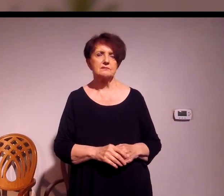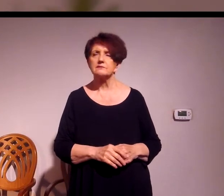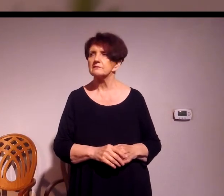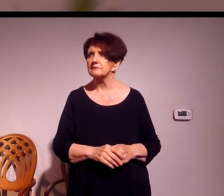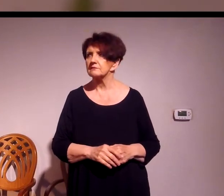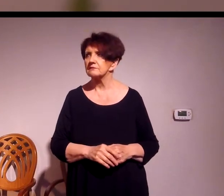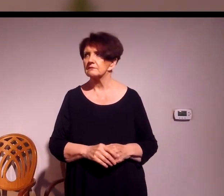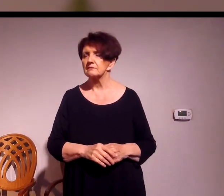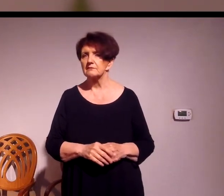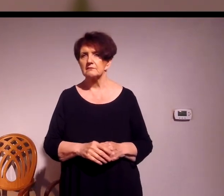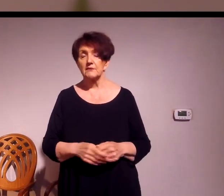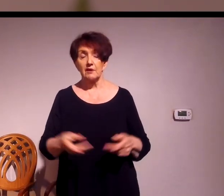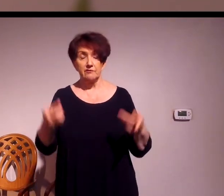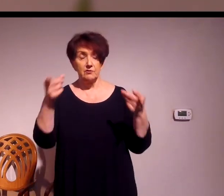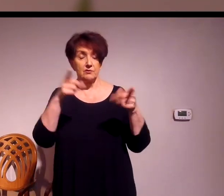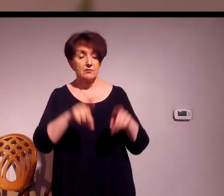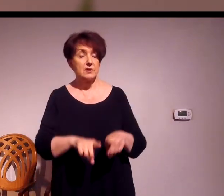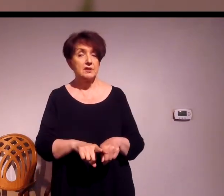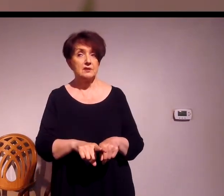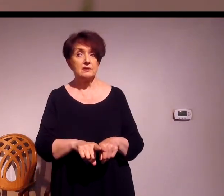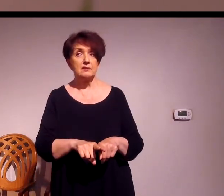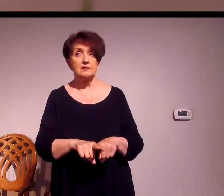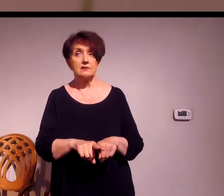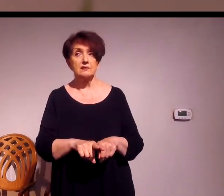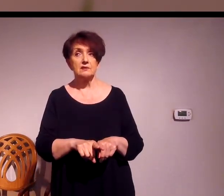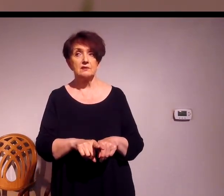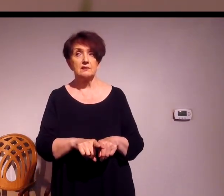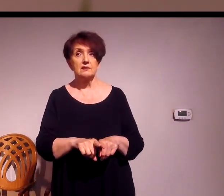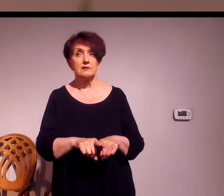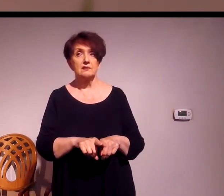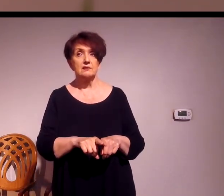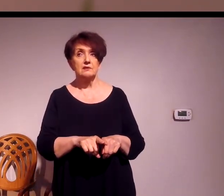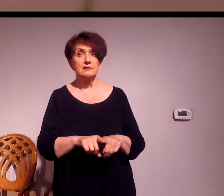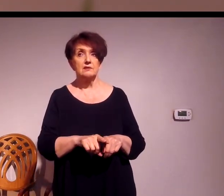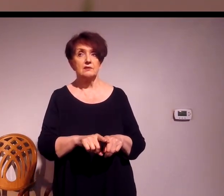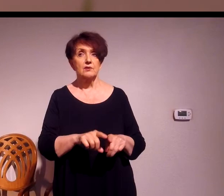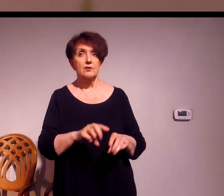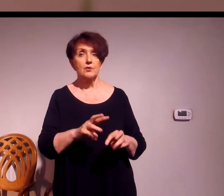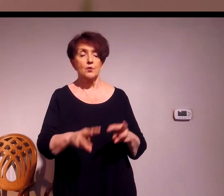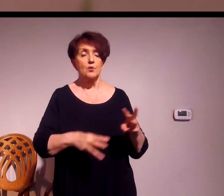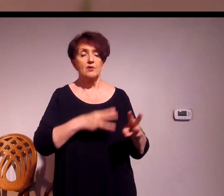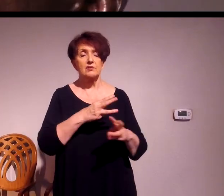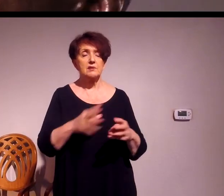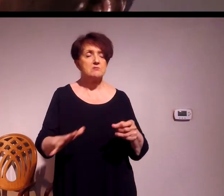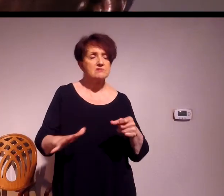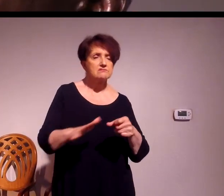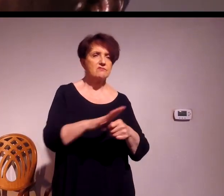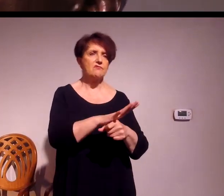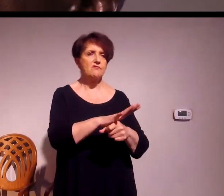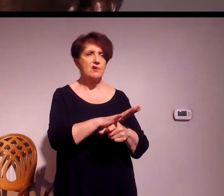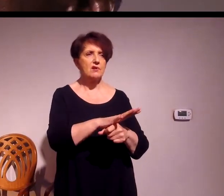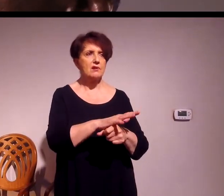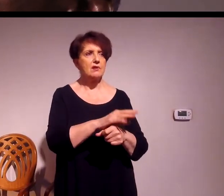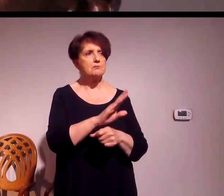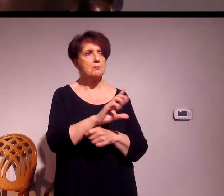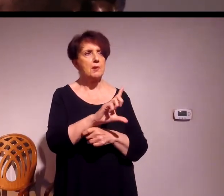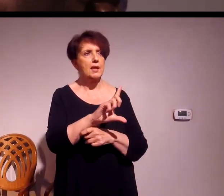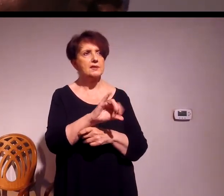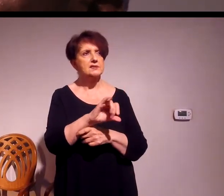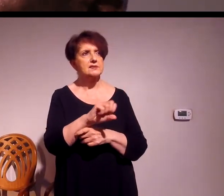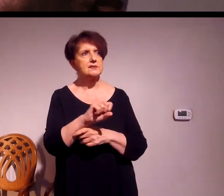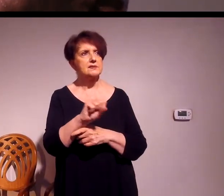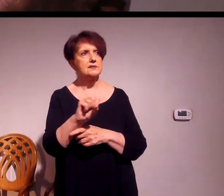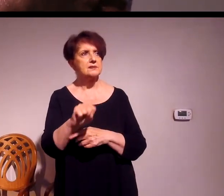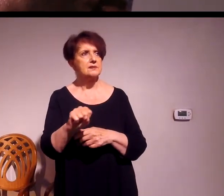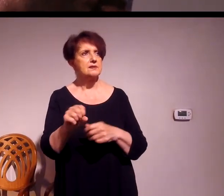And if you agree with me that our world can be just like that, full of bliss, full of love exchanged with each